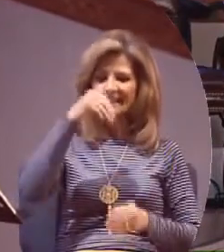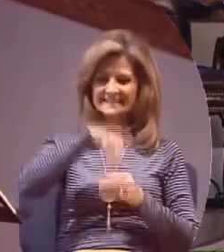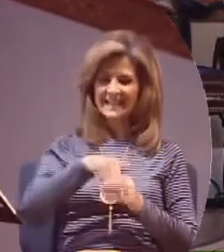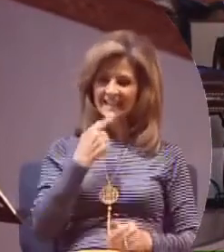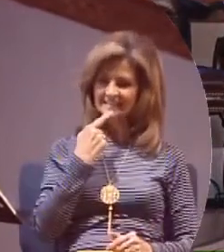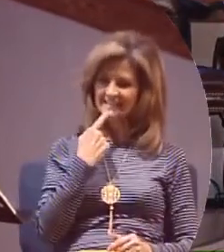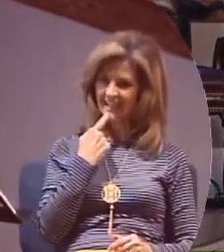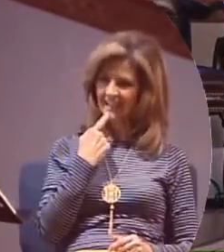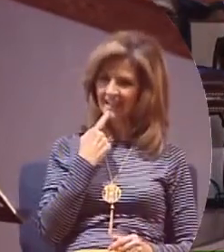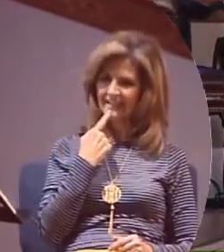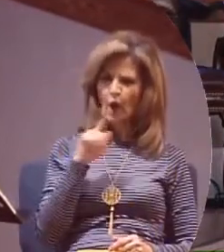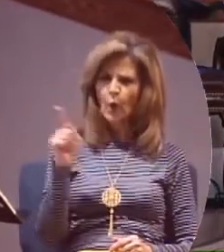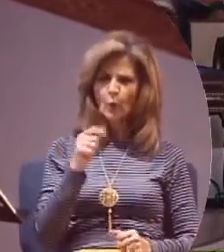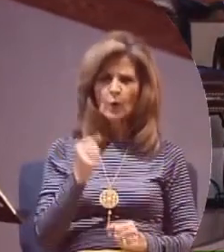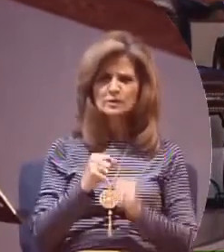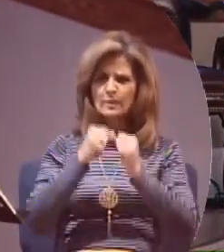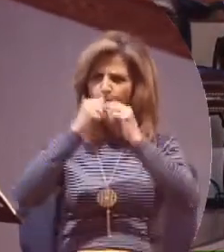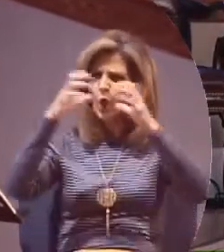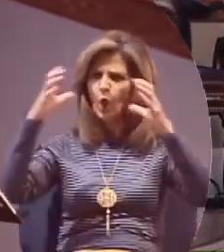said? Where's the balloons?